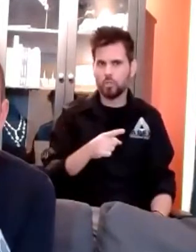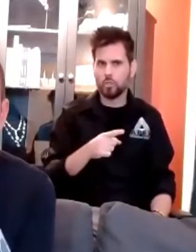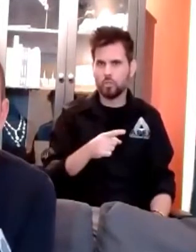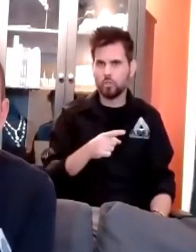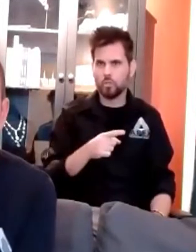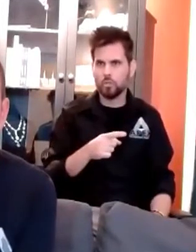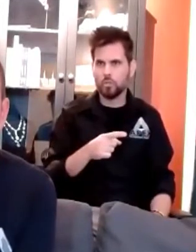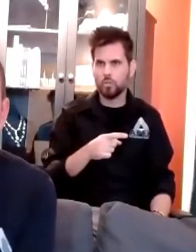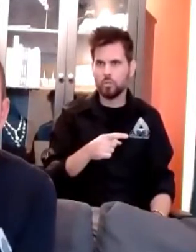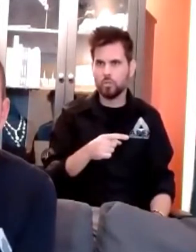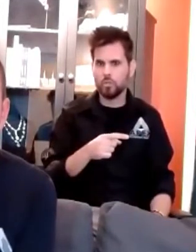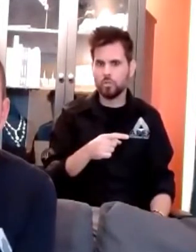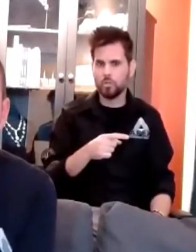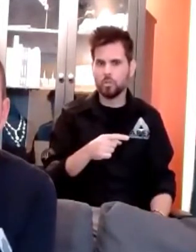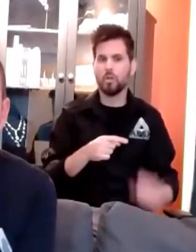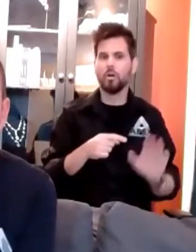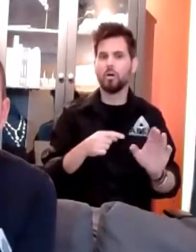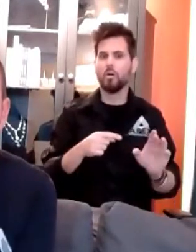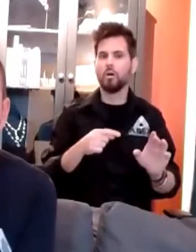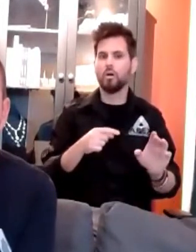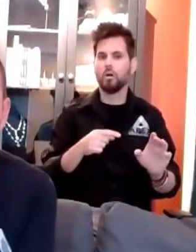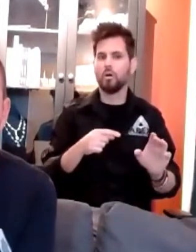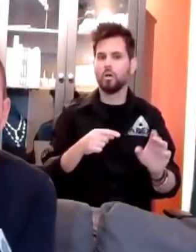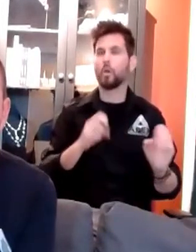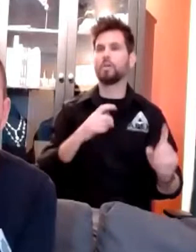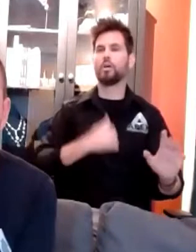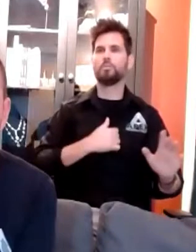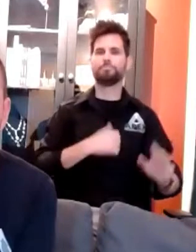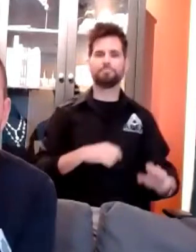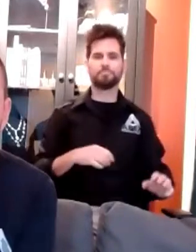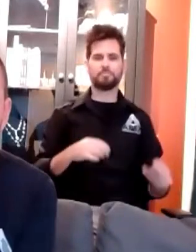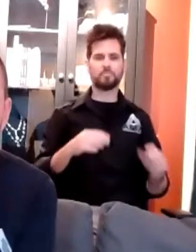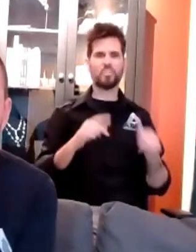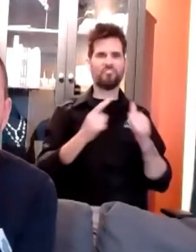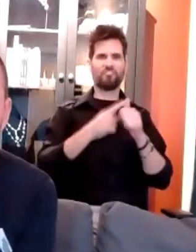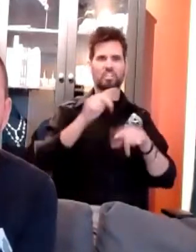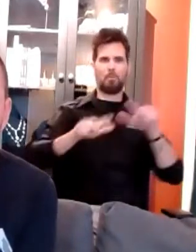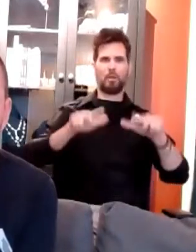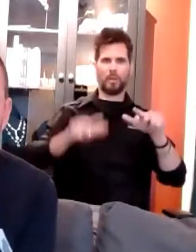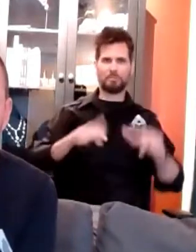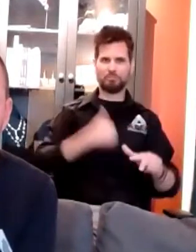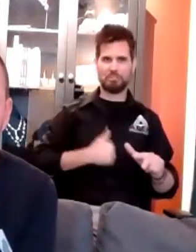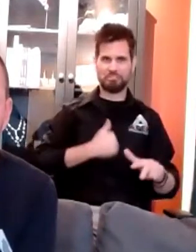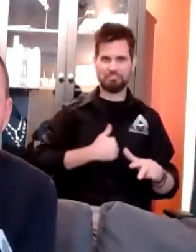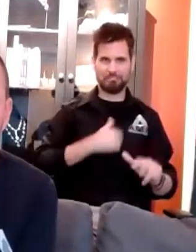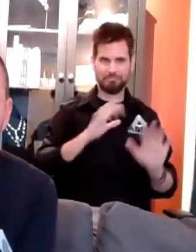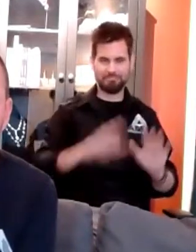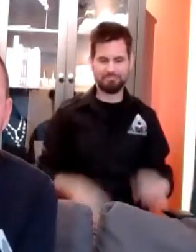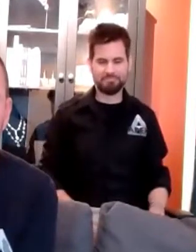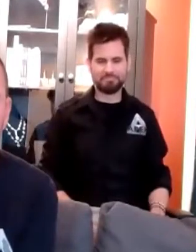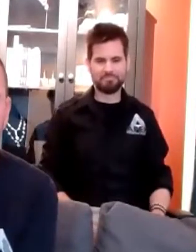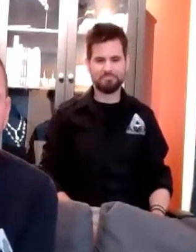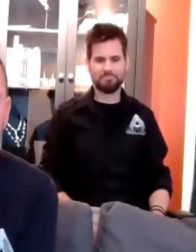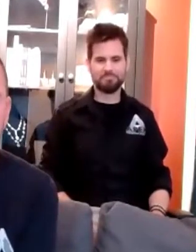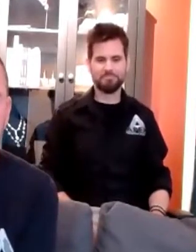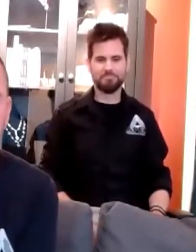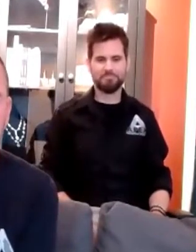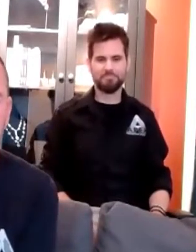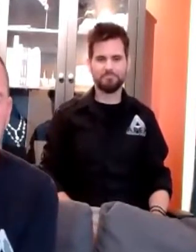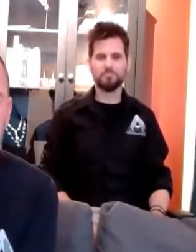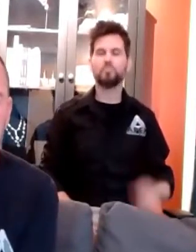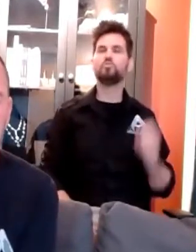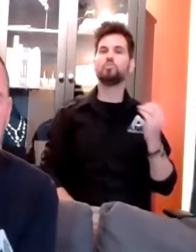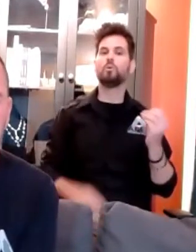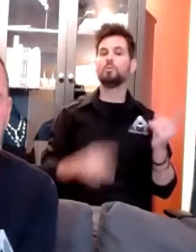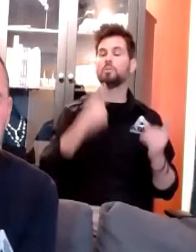Oh, okay. Sorry about that. We're doing this for the first time. Sorry, guys. No Okay, worries. No worries. Have a different menu